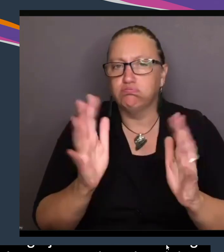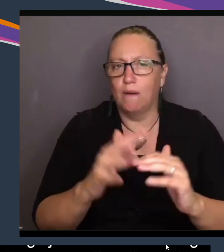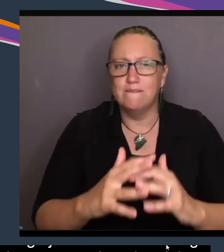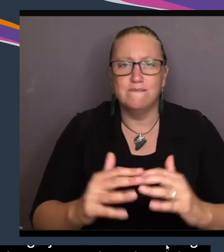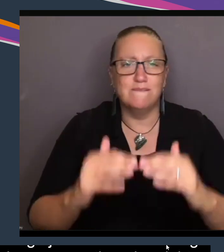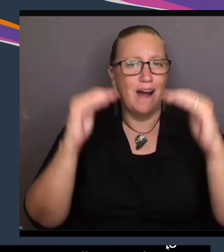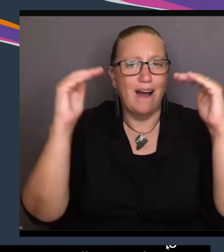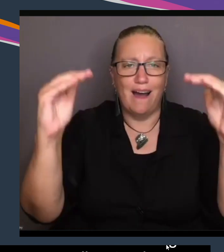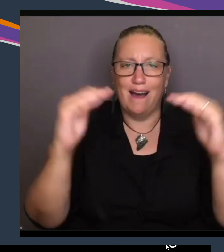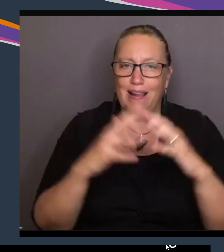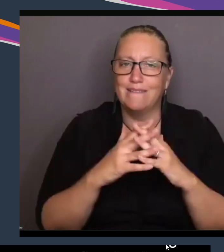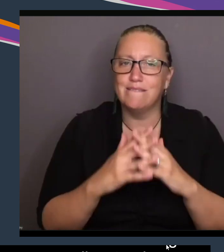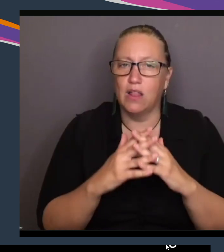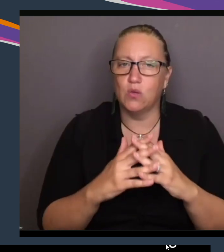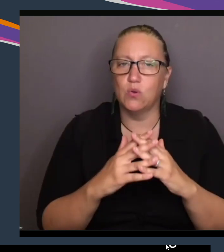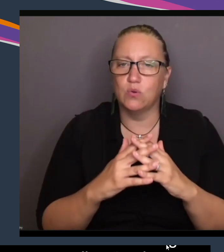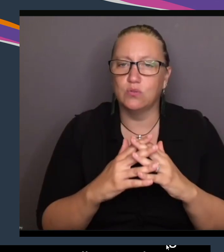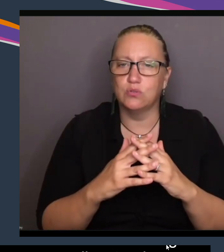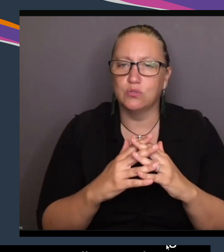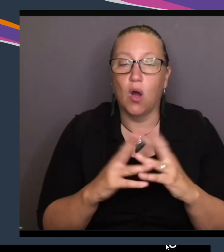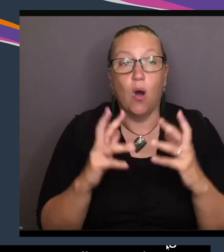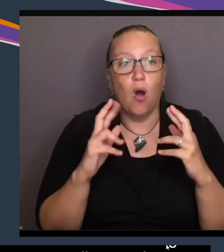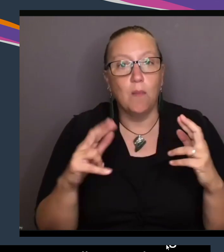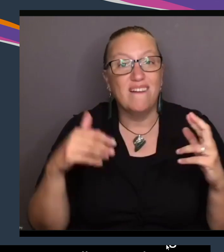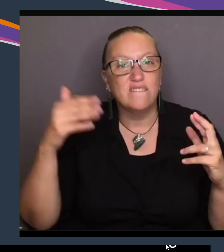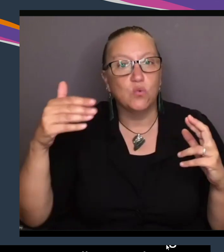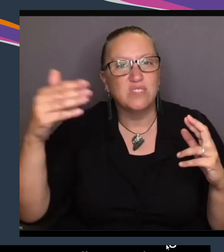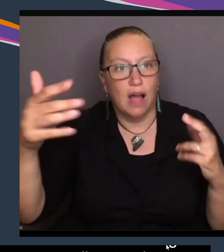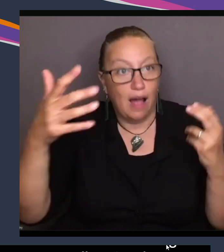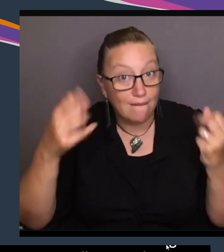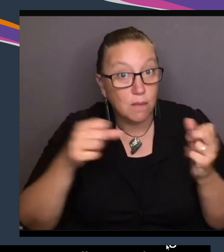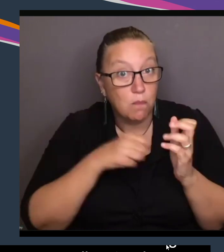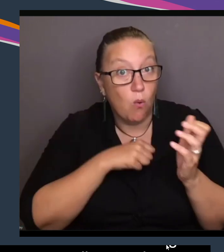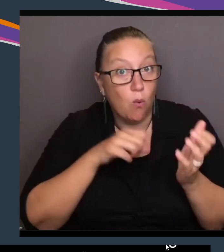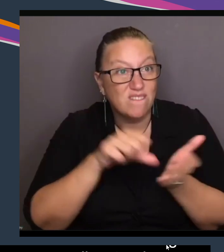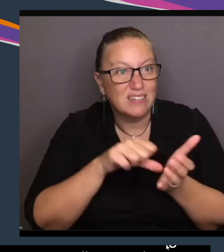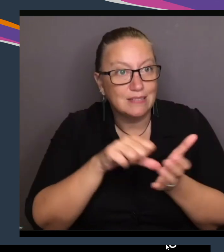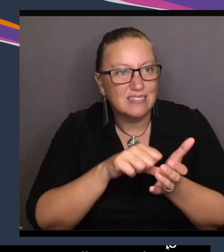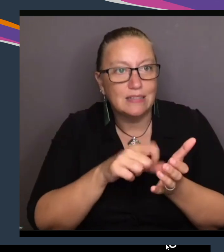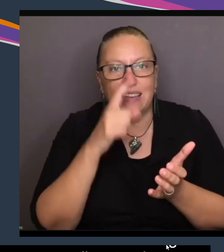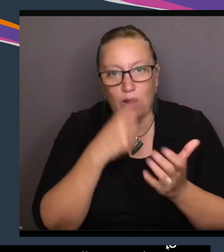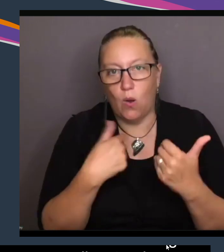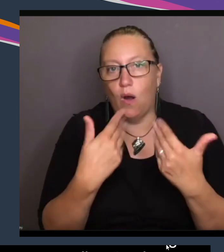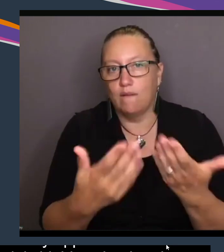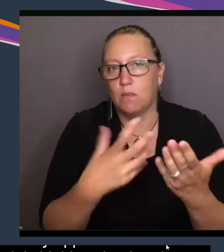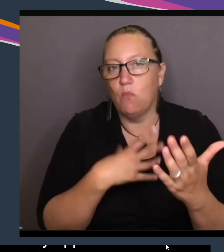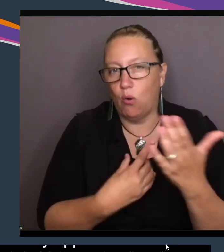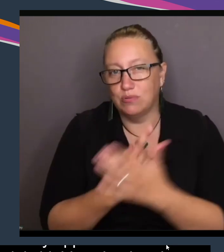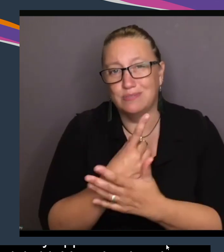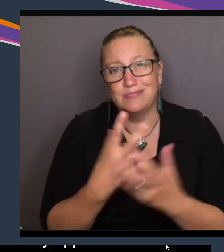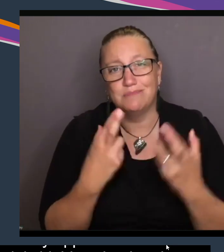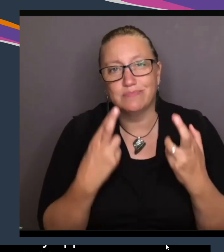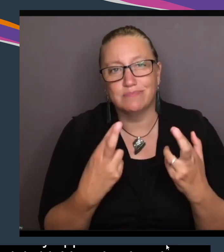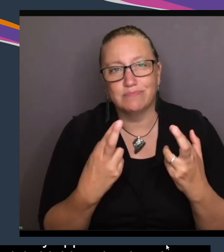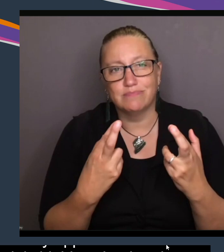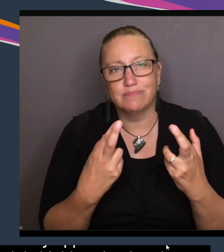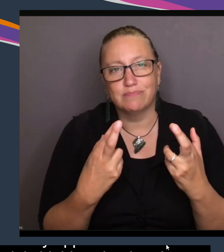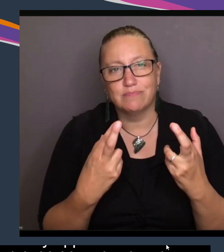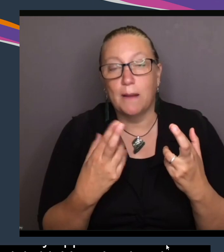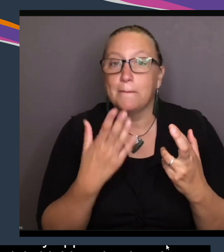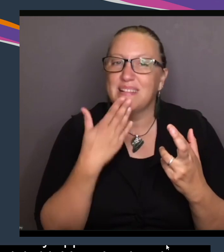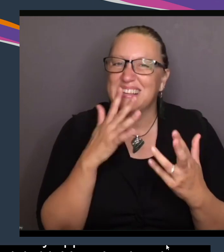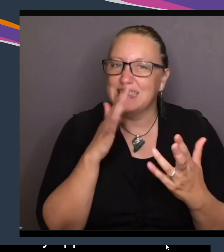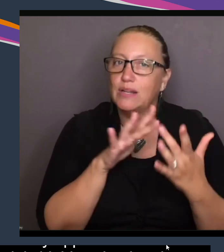future years, subject to further funding, that we may be able to offer further opportunities. In the meantime, we hope you can stay connected to